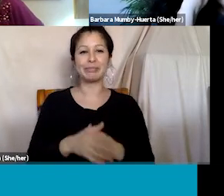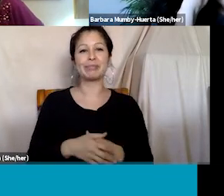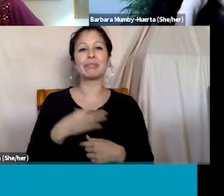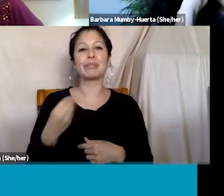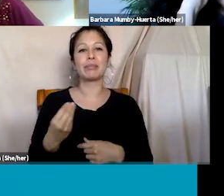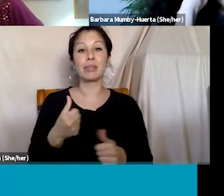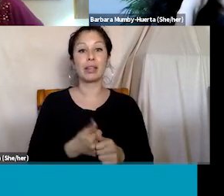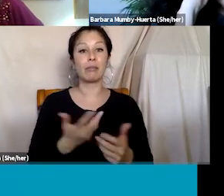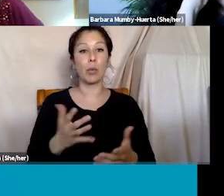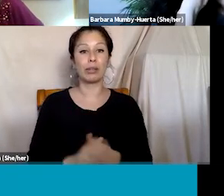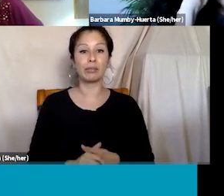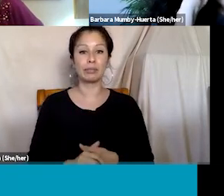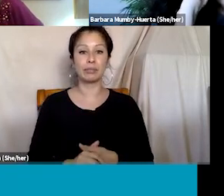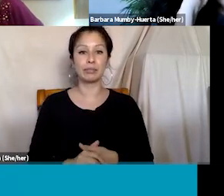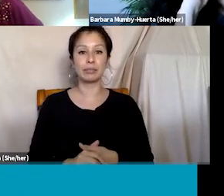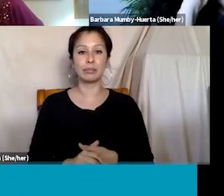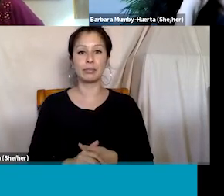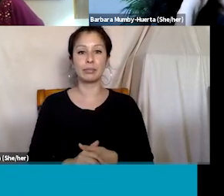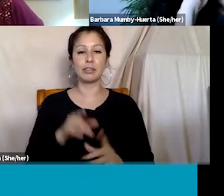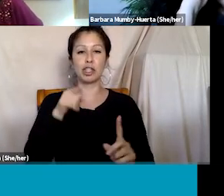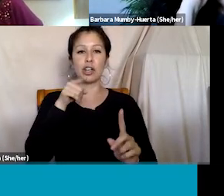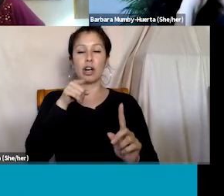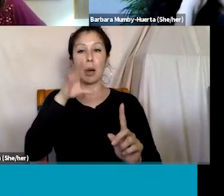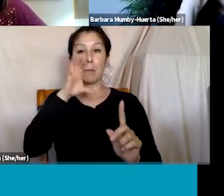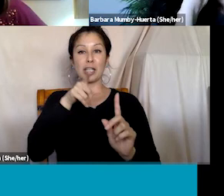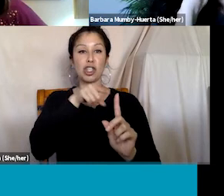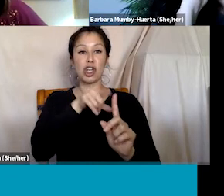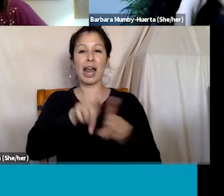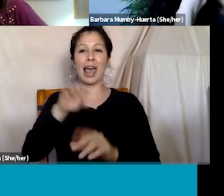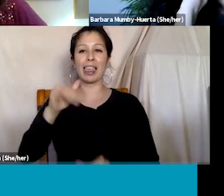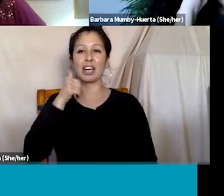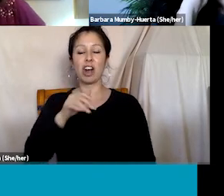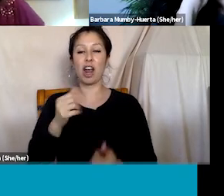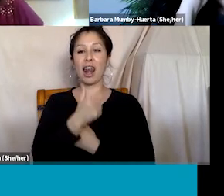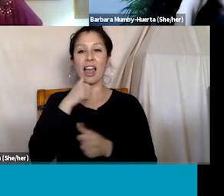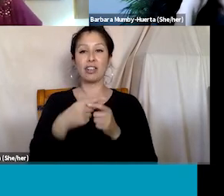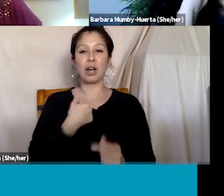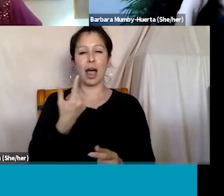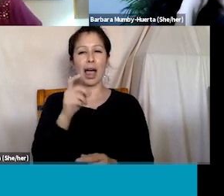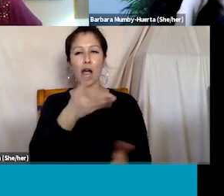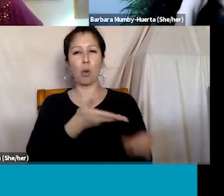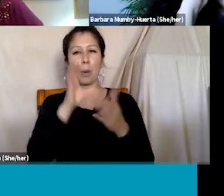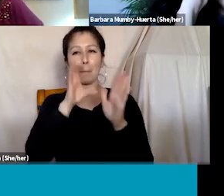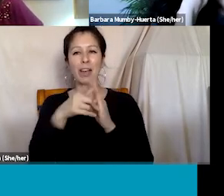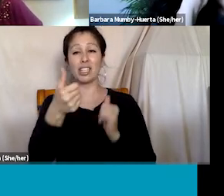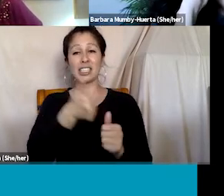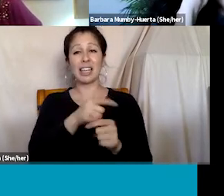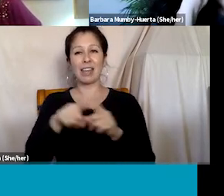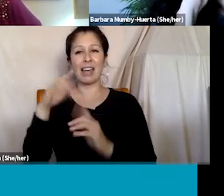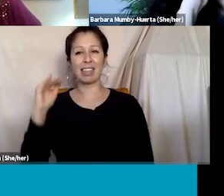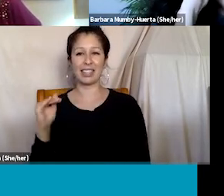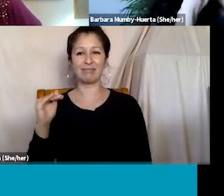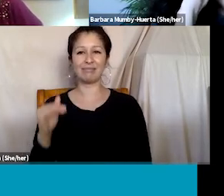And it's her as a little girl, because on our Love Letters to Herself, I always ask you to bring pictures of yourself when you're